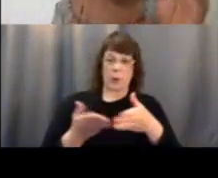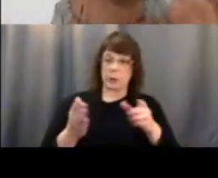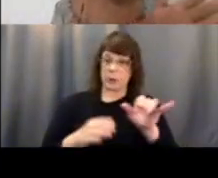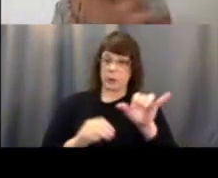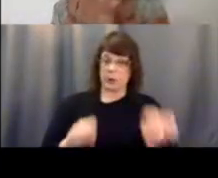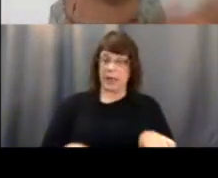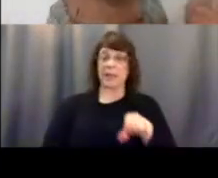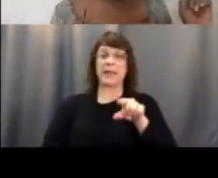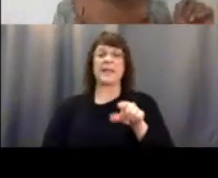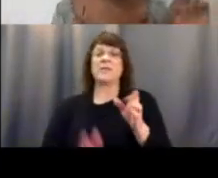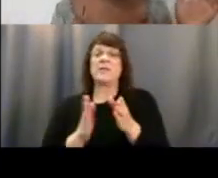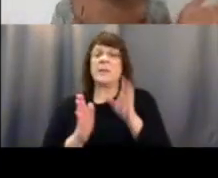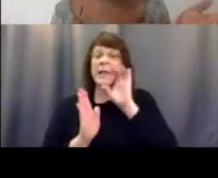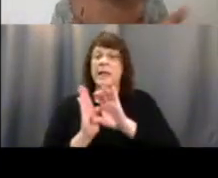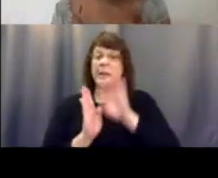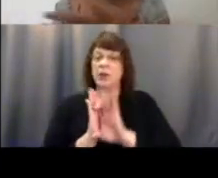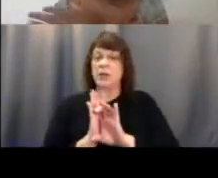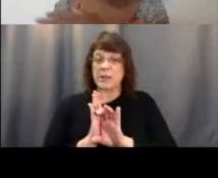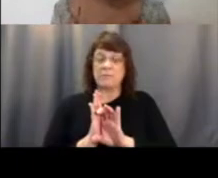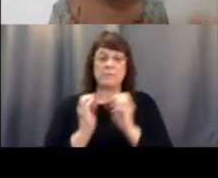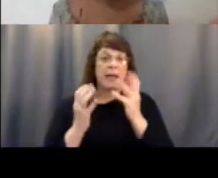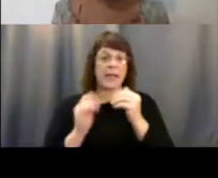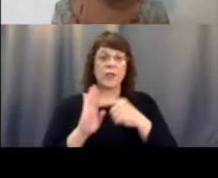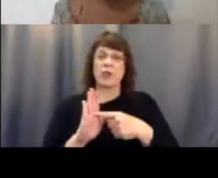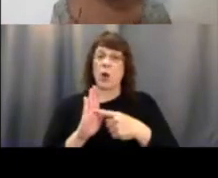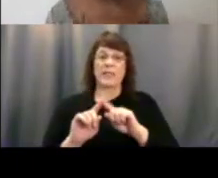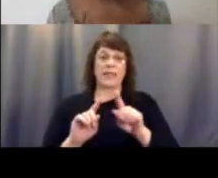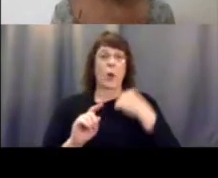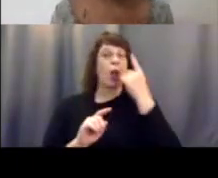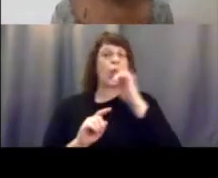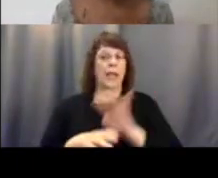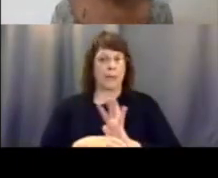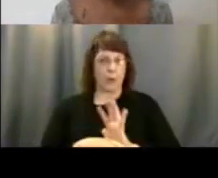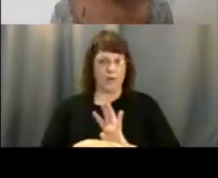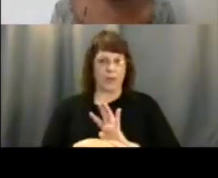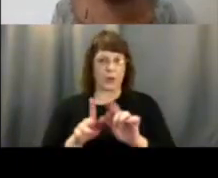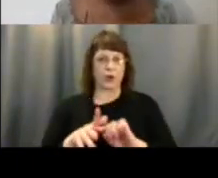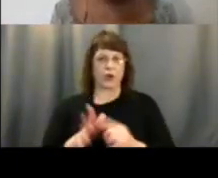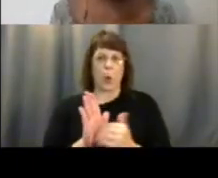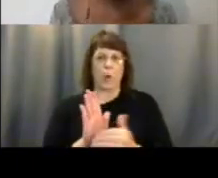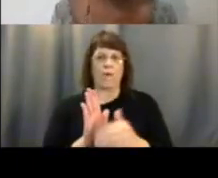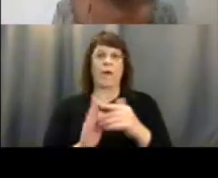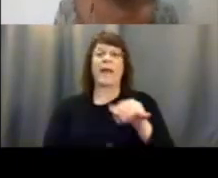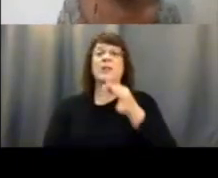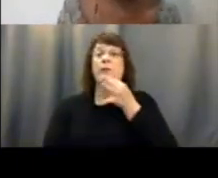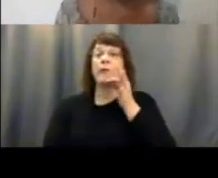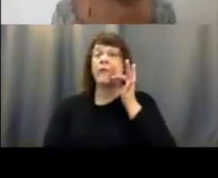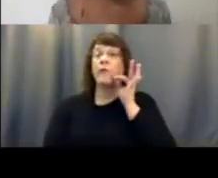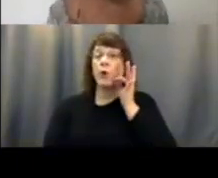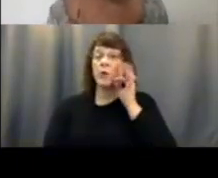these are many images just showing back to back, so it looks like a movie, of a fruit that is in an MRI